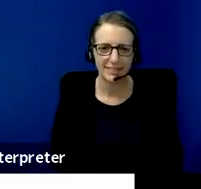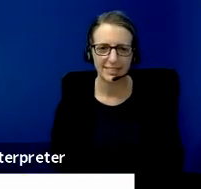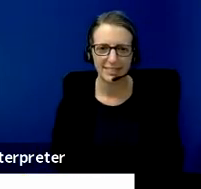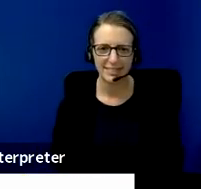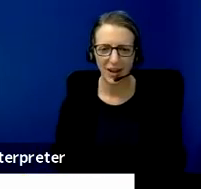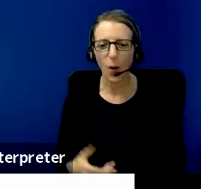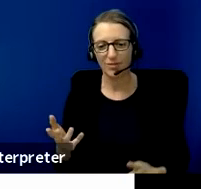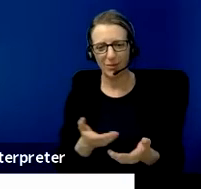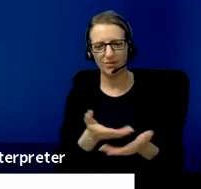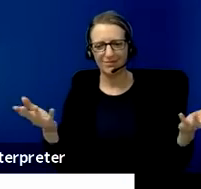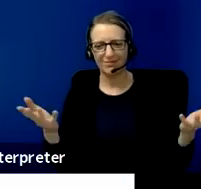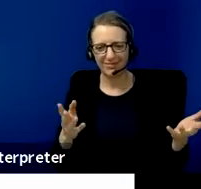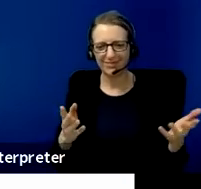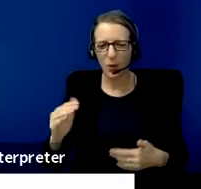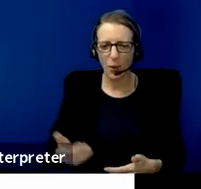screen.